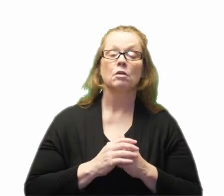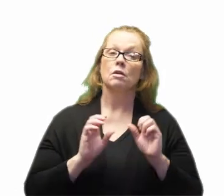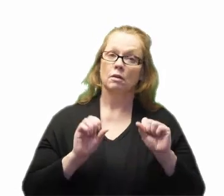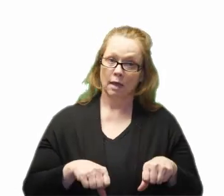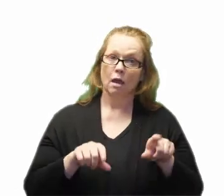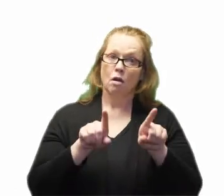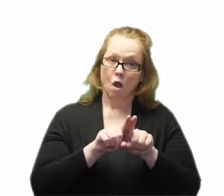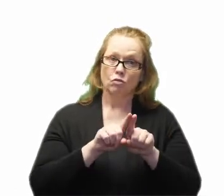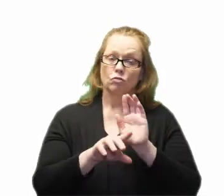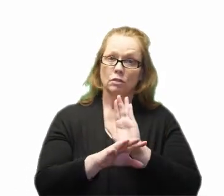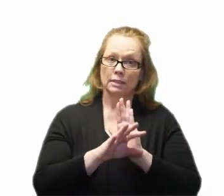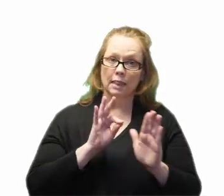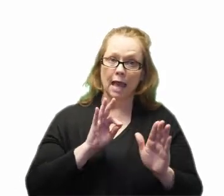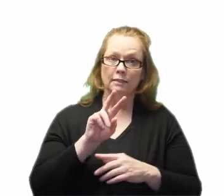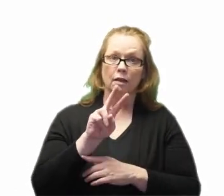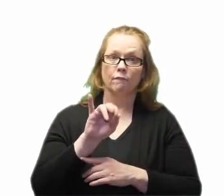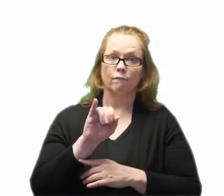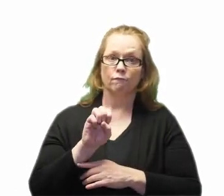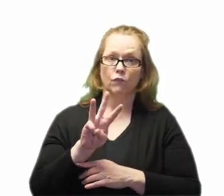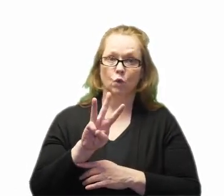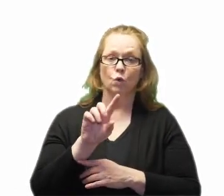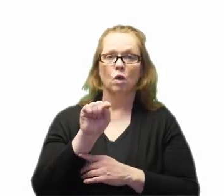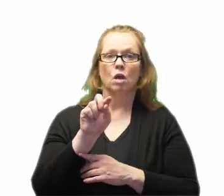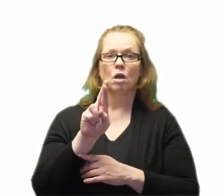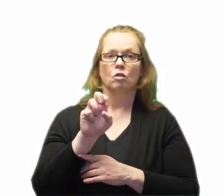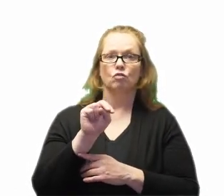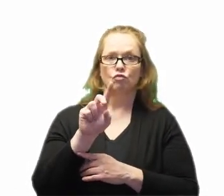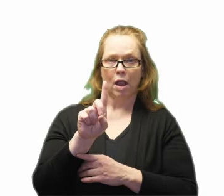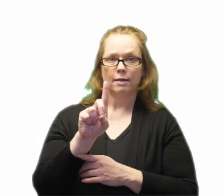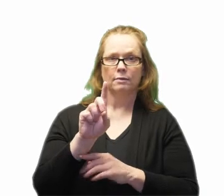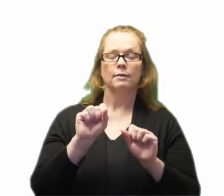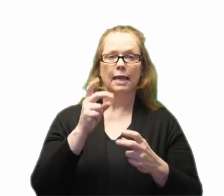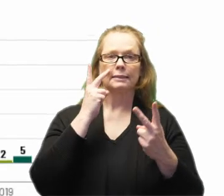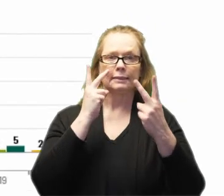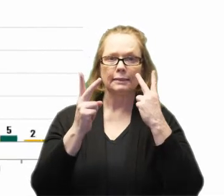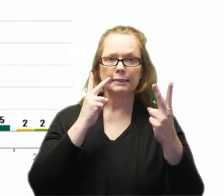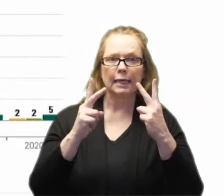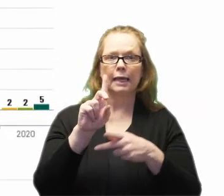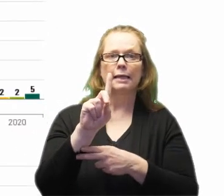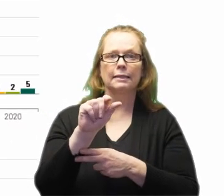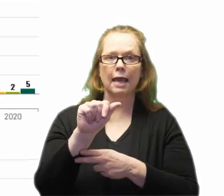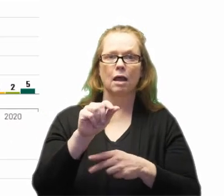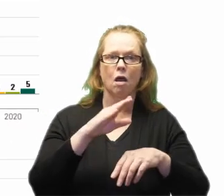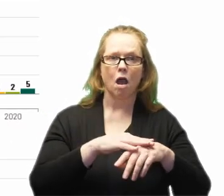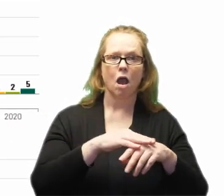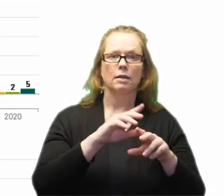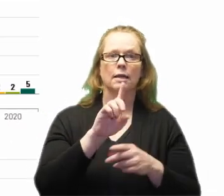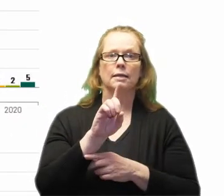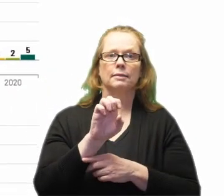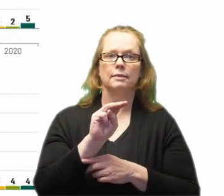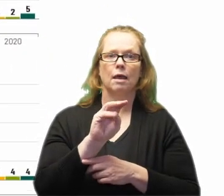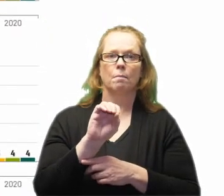You can also select View Trend to see the data on demographic groups broken out over